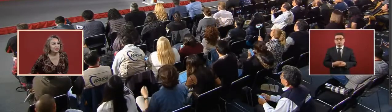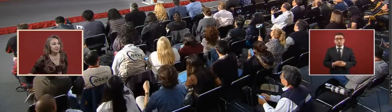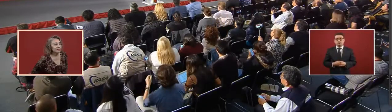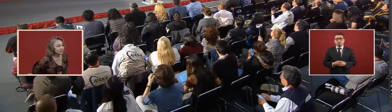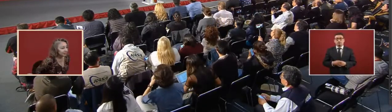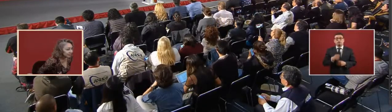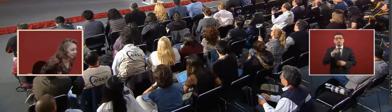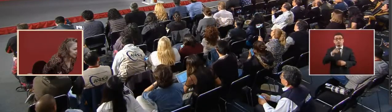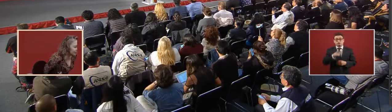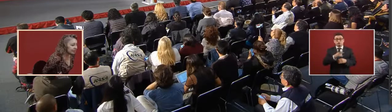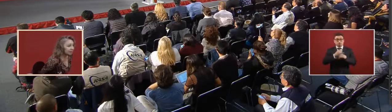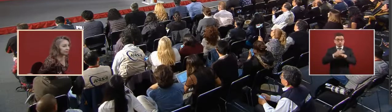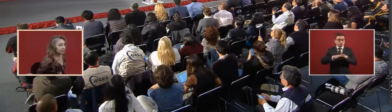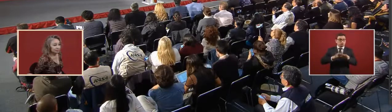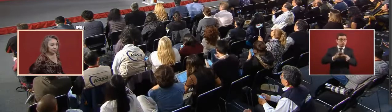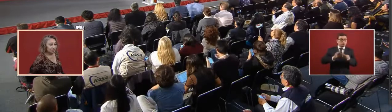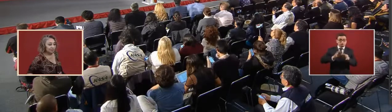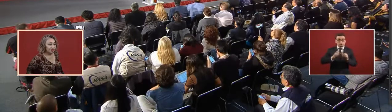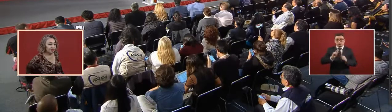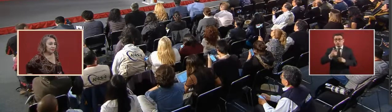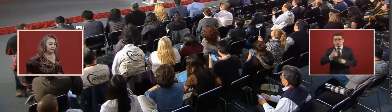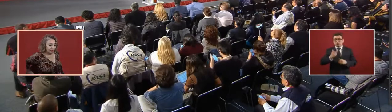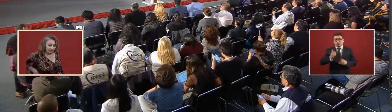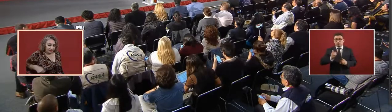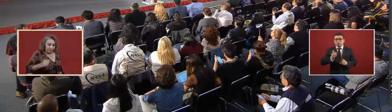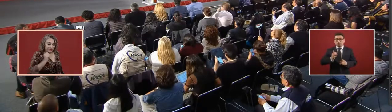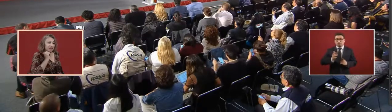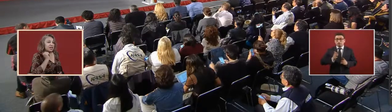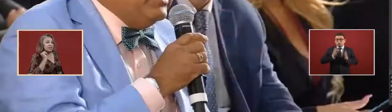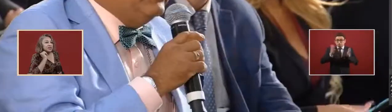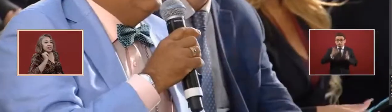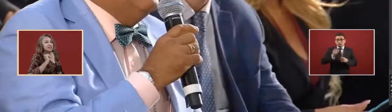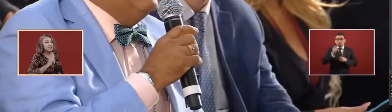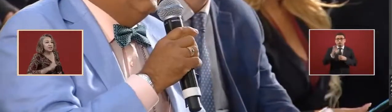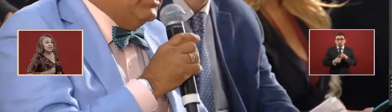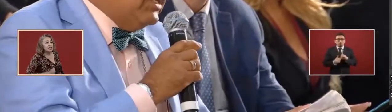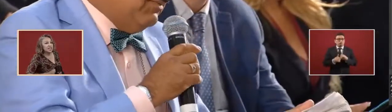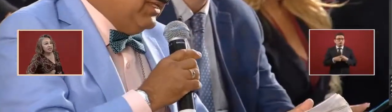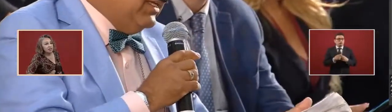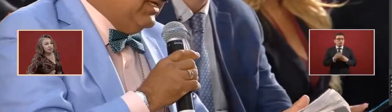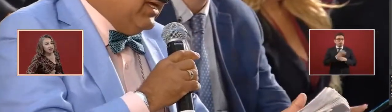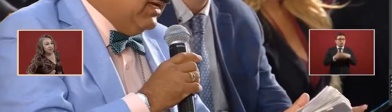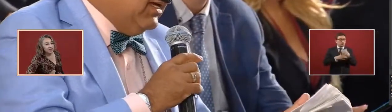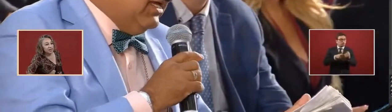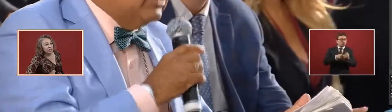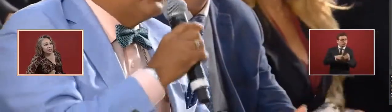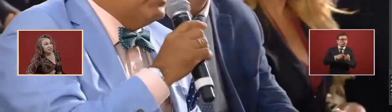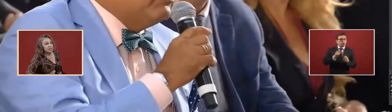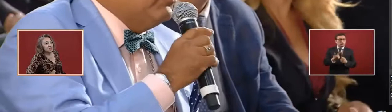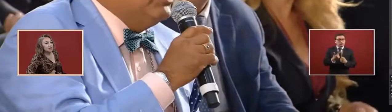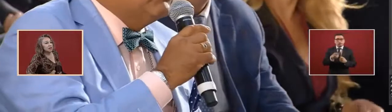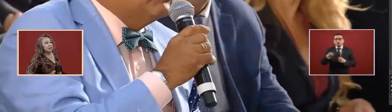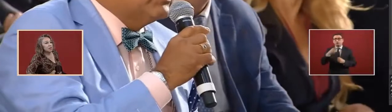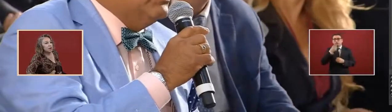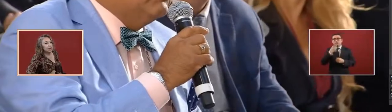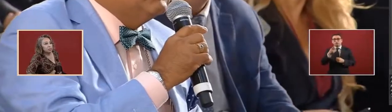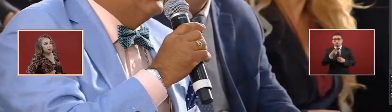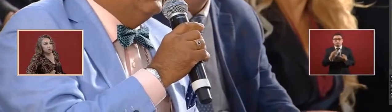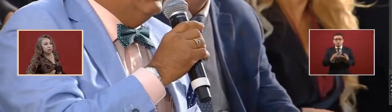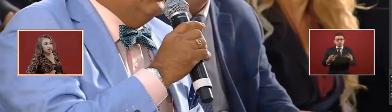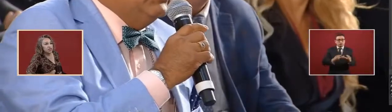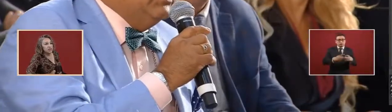No. Un as bajo la manga. Is there an ace de, under the sleeve? De la they de talk los